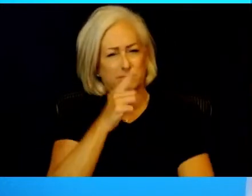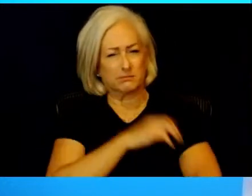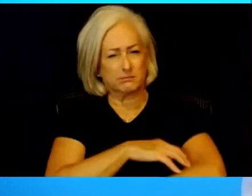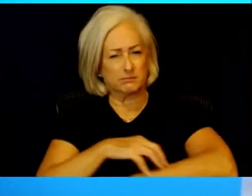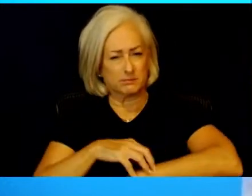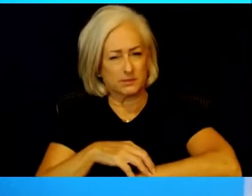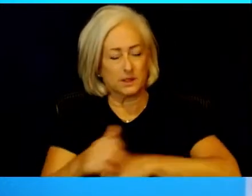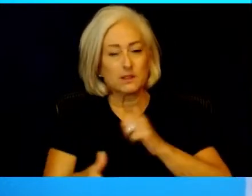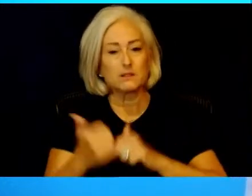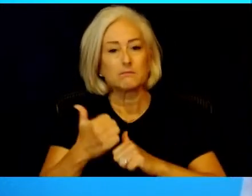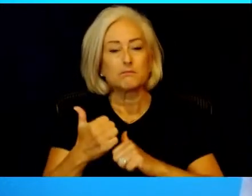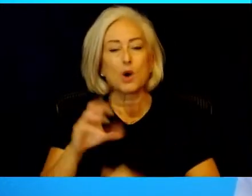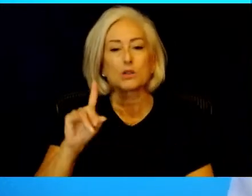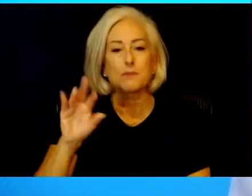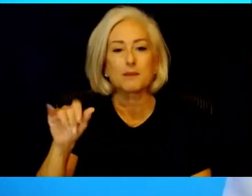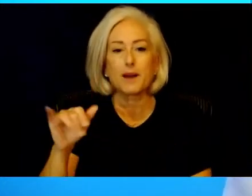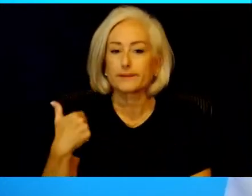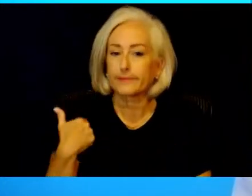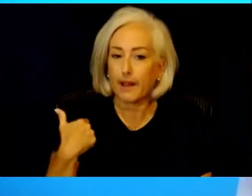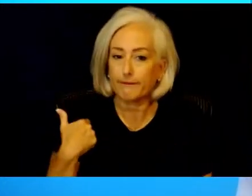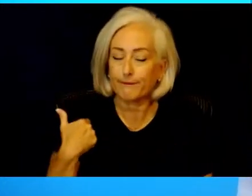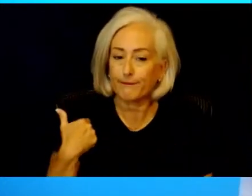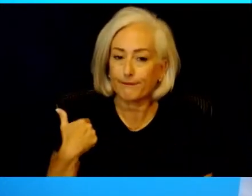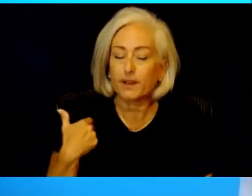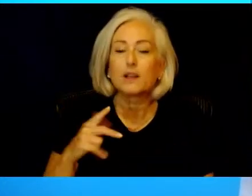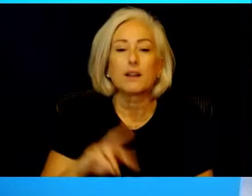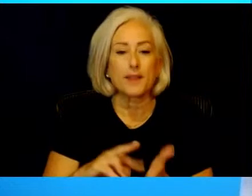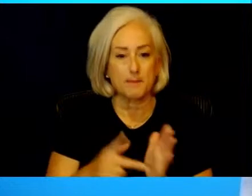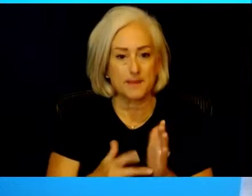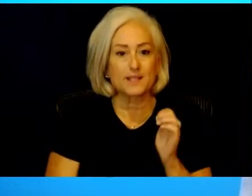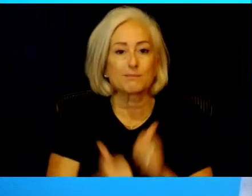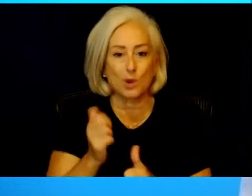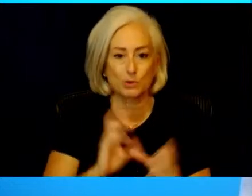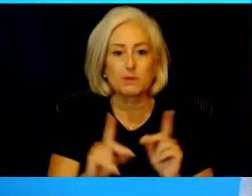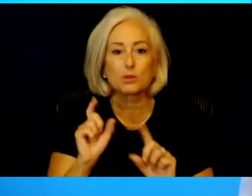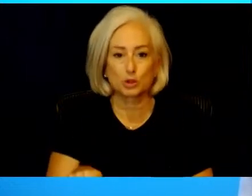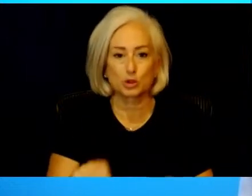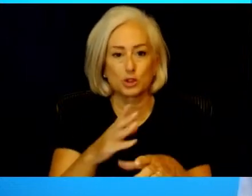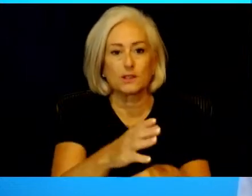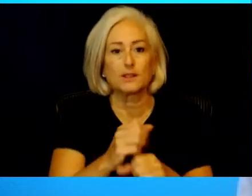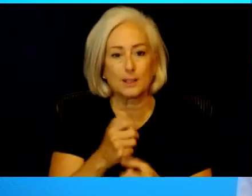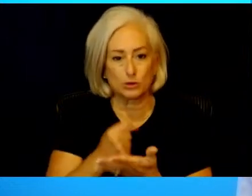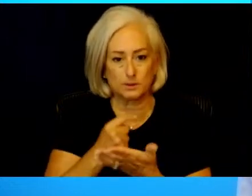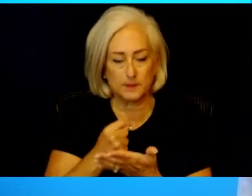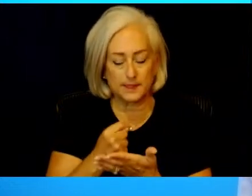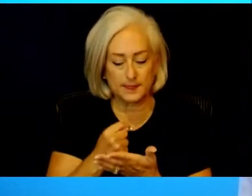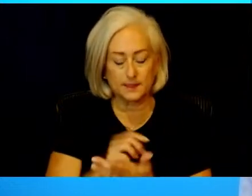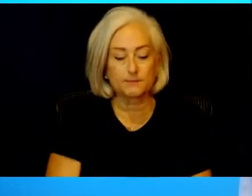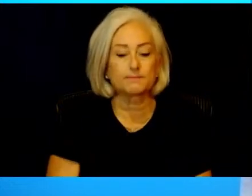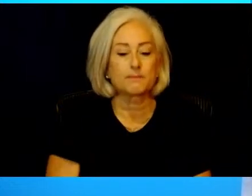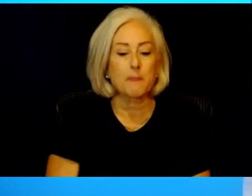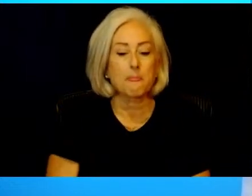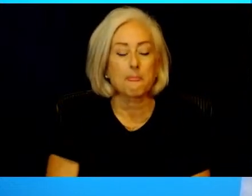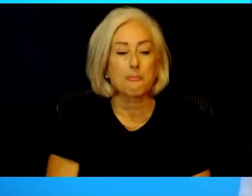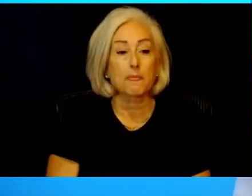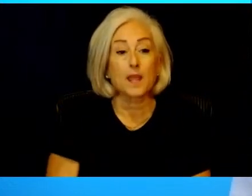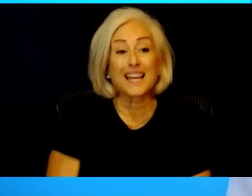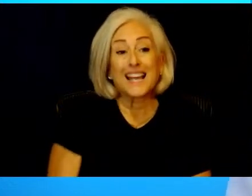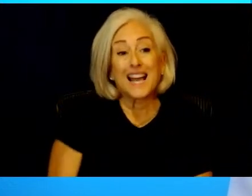for monkeypox do. So that would probably include most people. The ability to get that therapy is